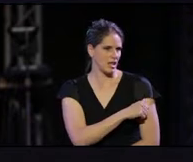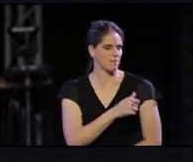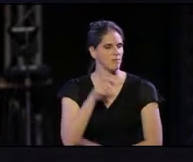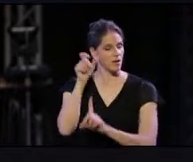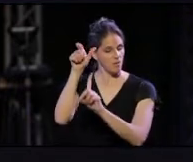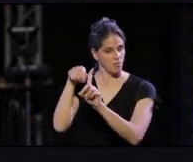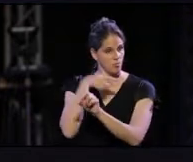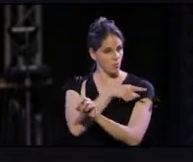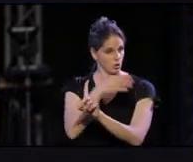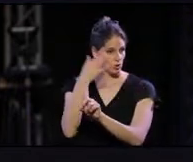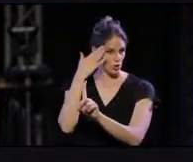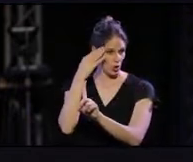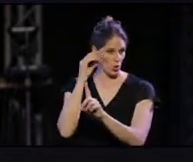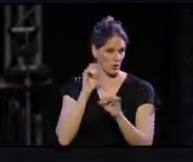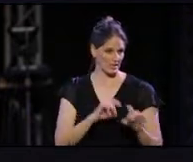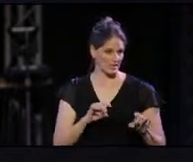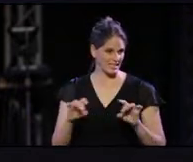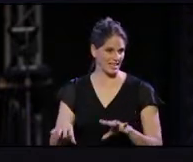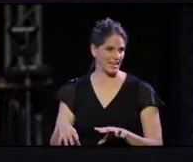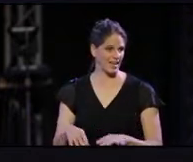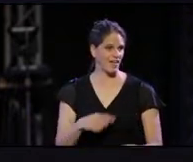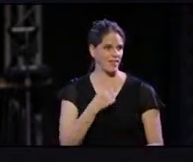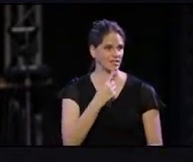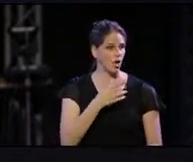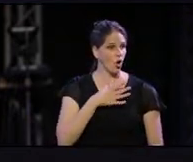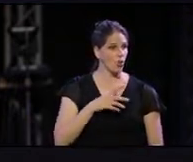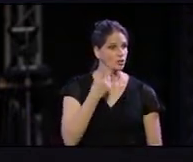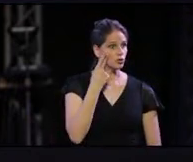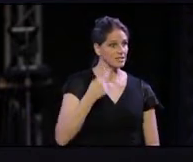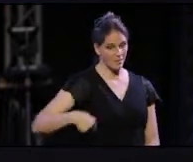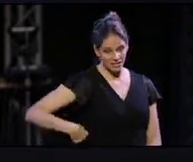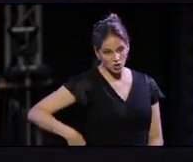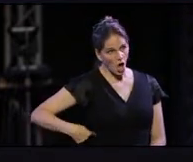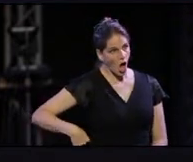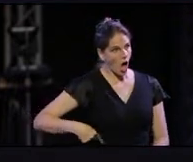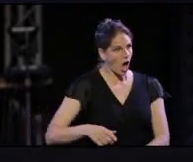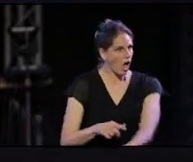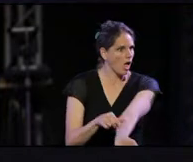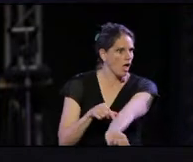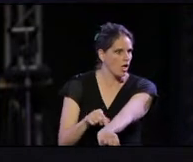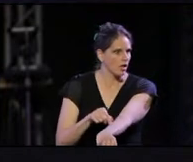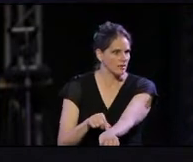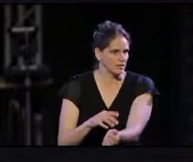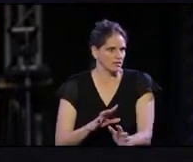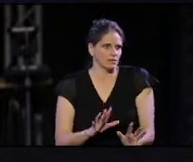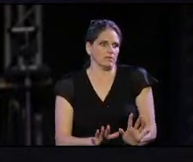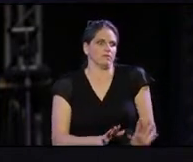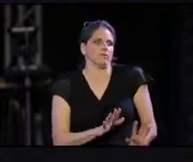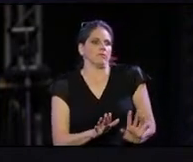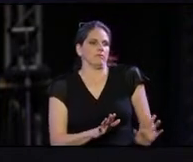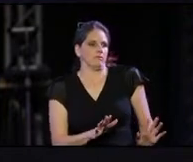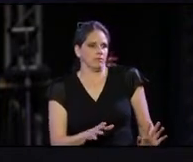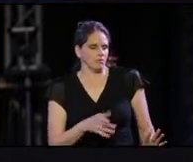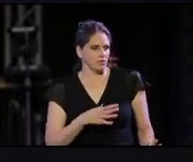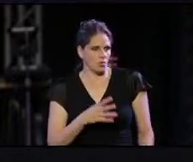But you see, even that's not beyond Jesus. He says, "Thomas, I know you're struggling, my friend. But come